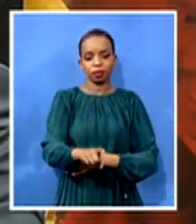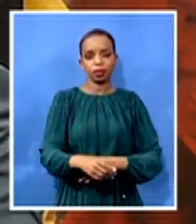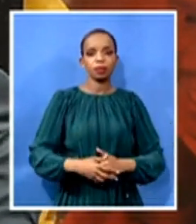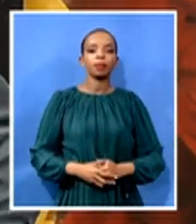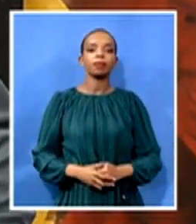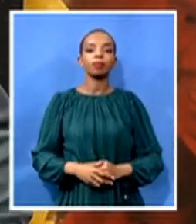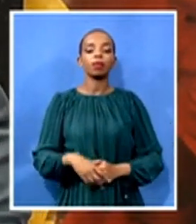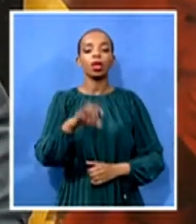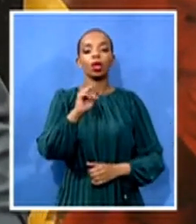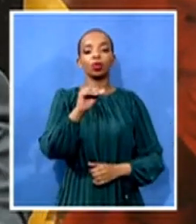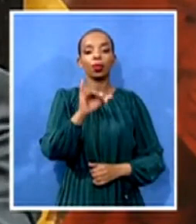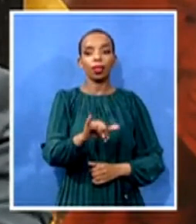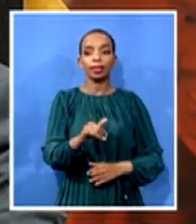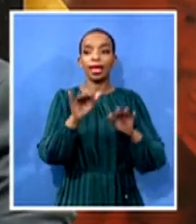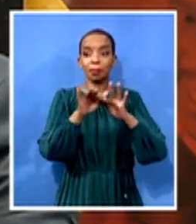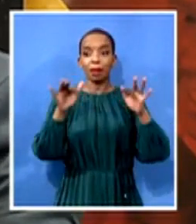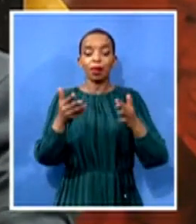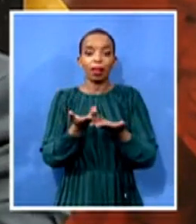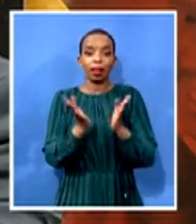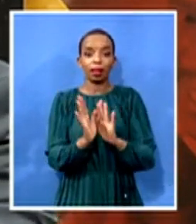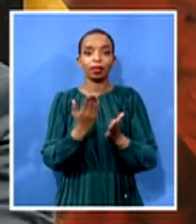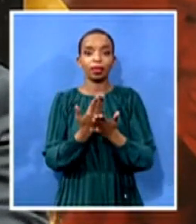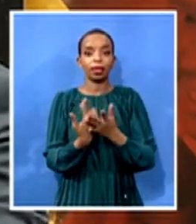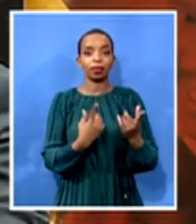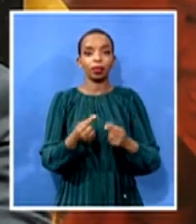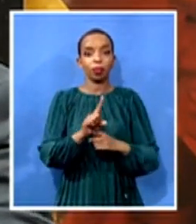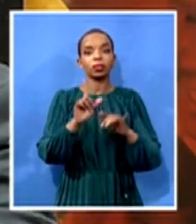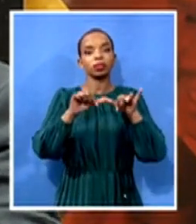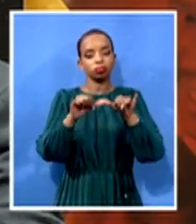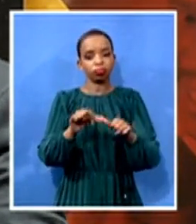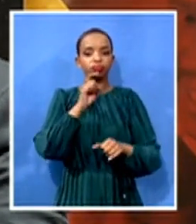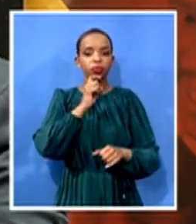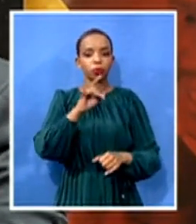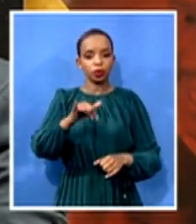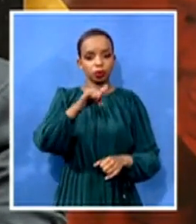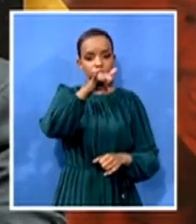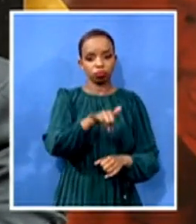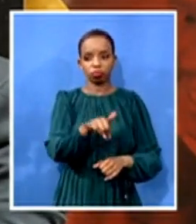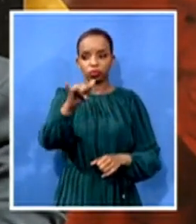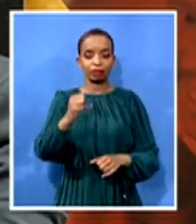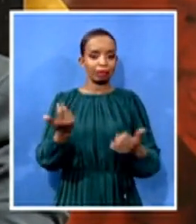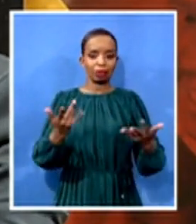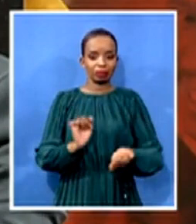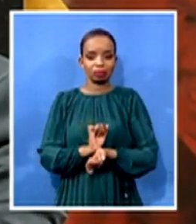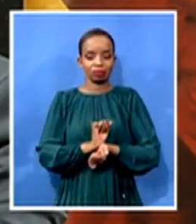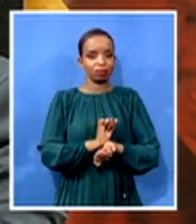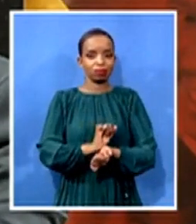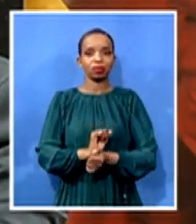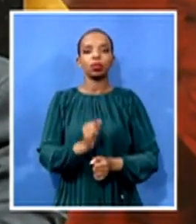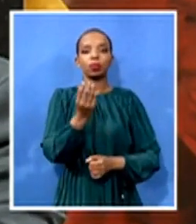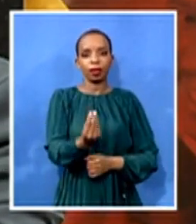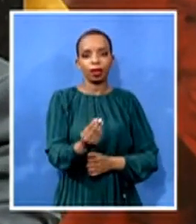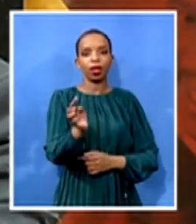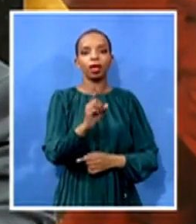province through East London Airport are not inconvenienced. We have international investors here that have been complaining.